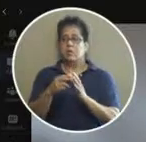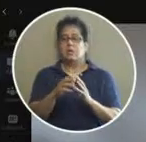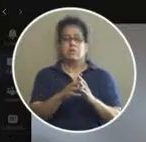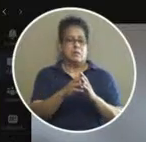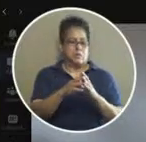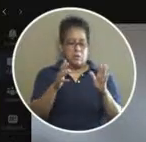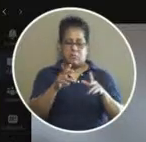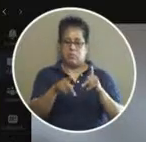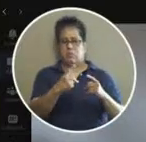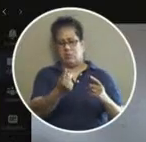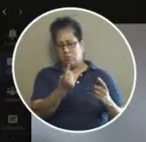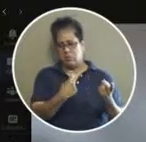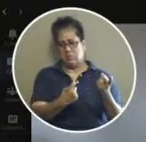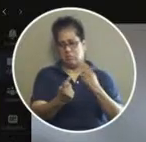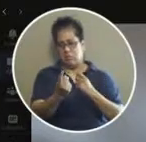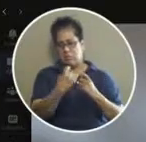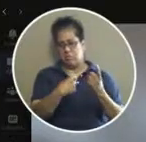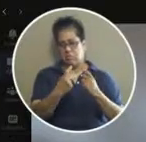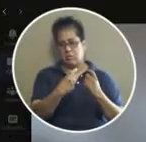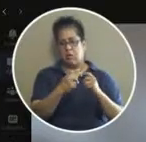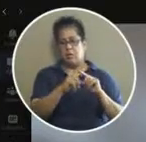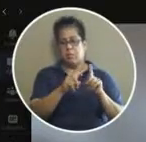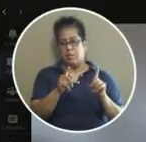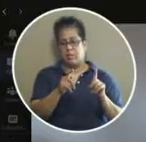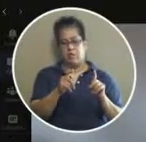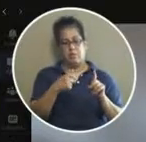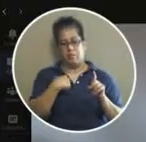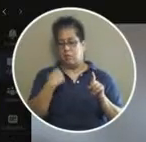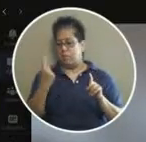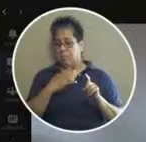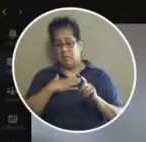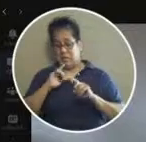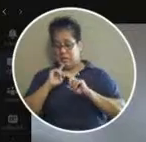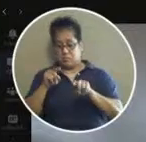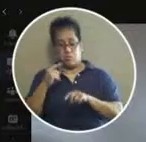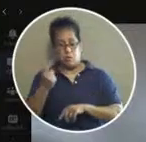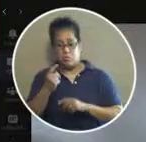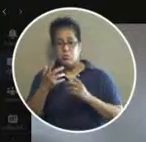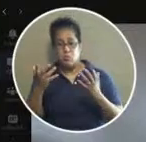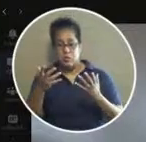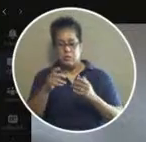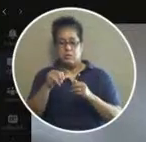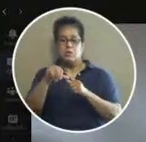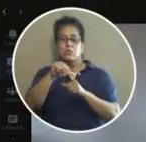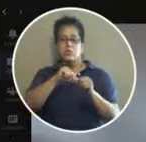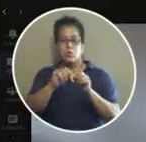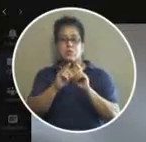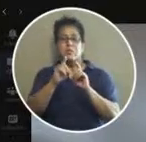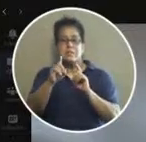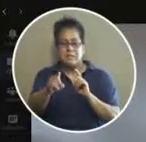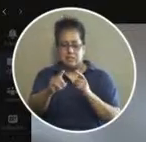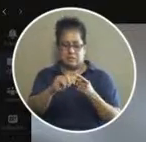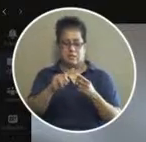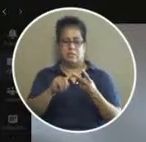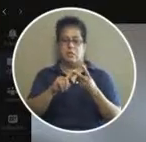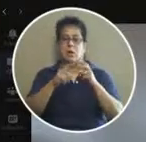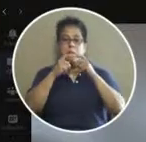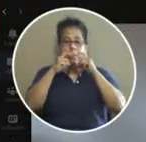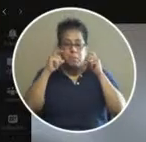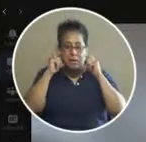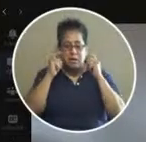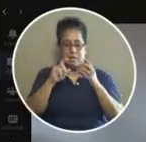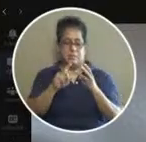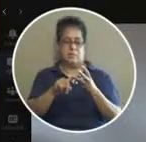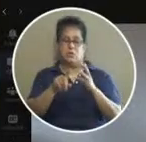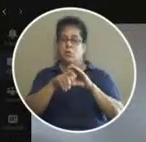lot of questions, but one of the things that both the mayor and I always say is if you have social distance, if you wear your mask and